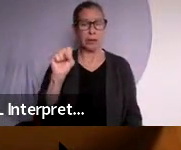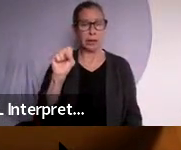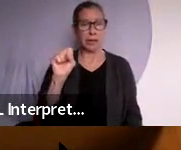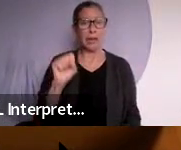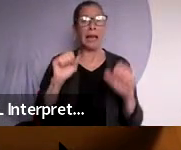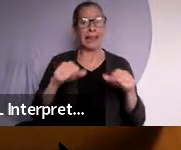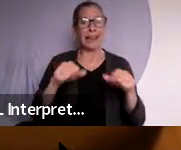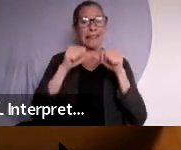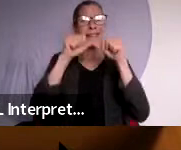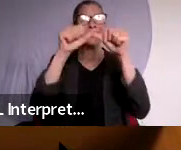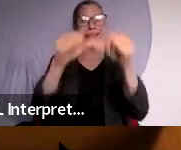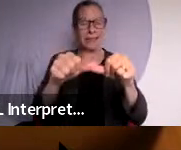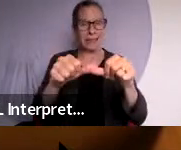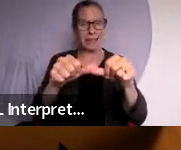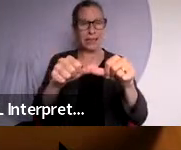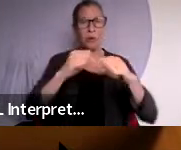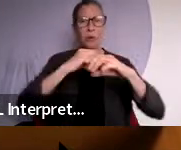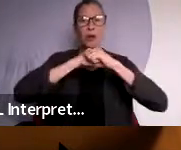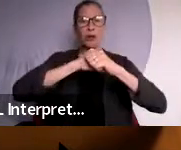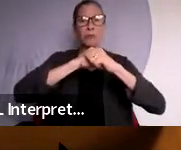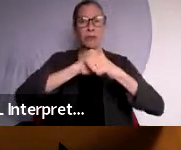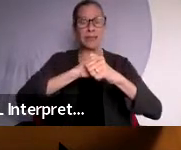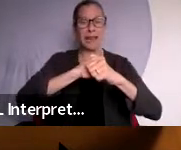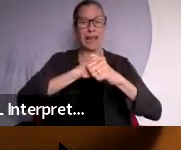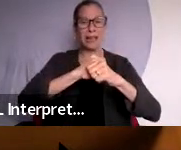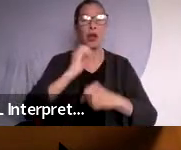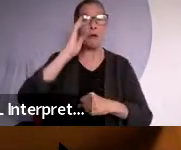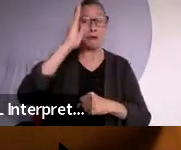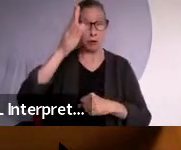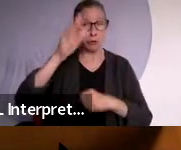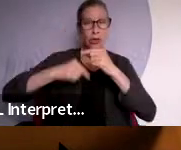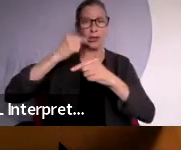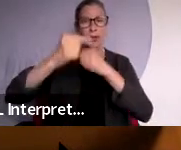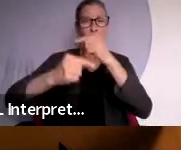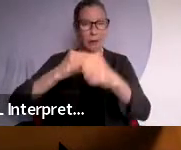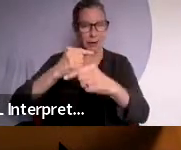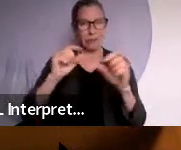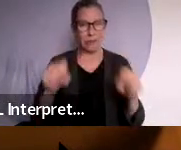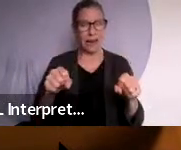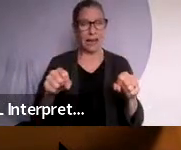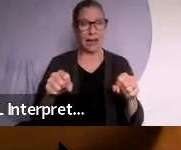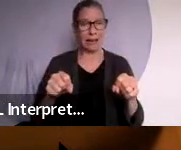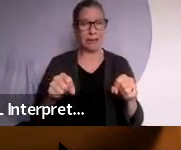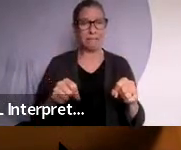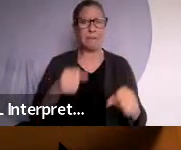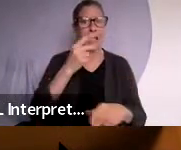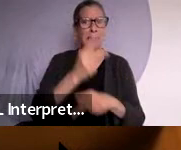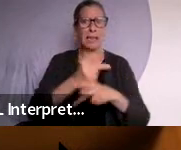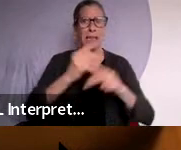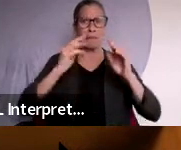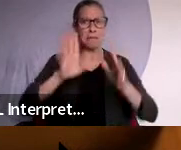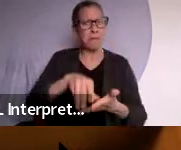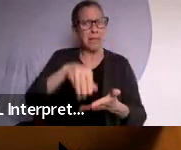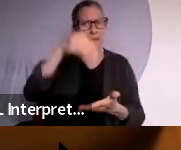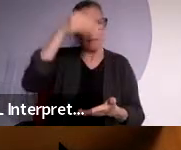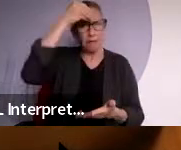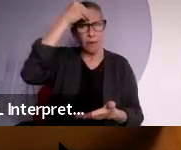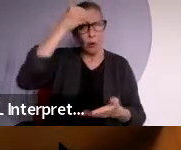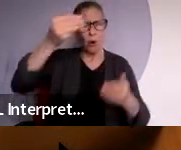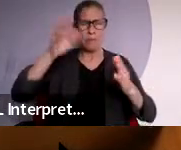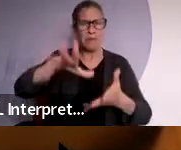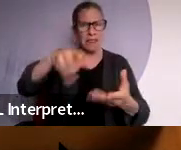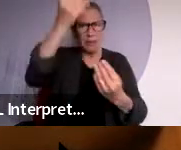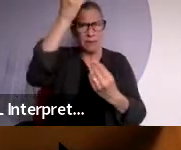can continue to protect future generations. So stay informed about your Social Security